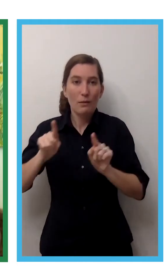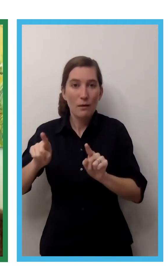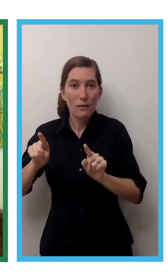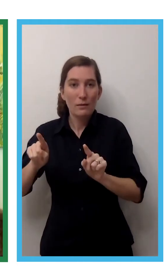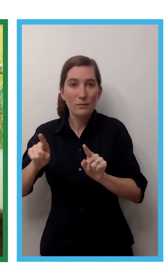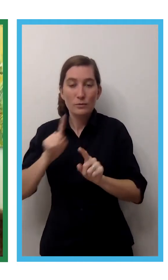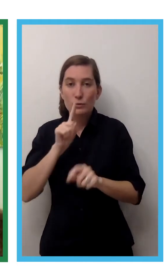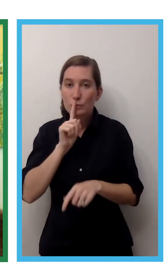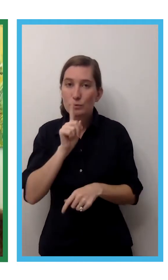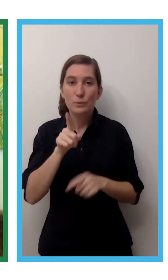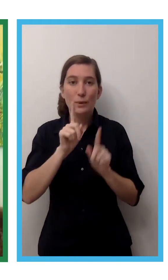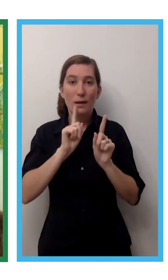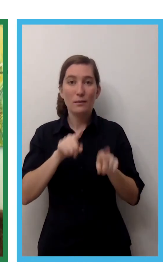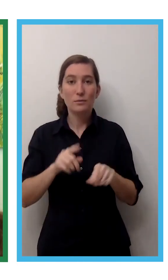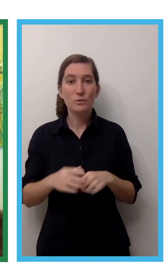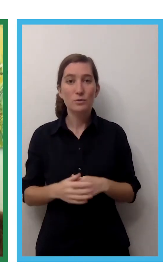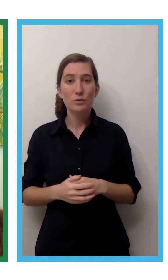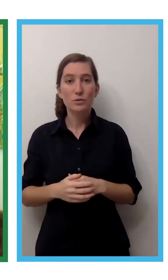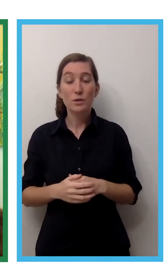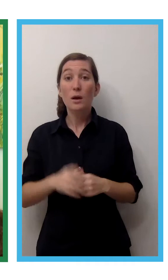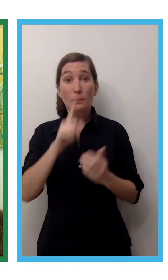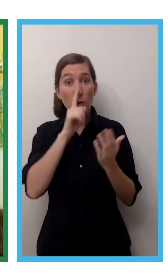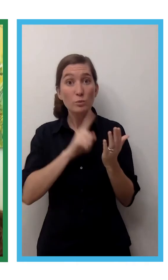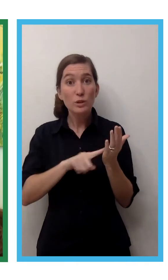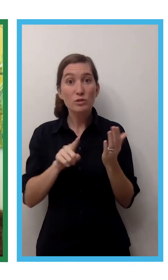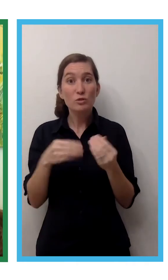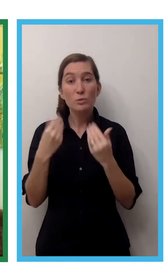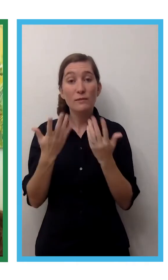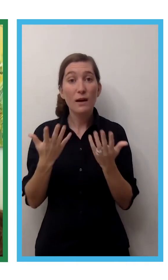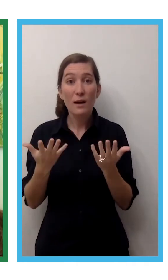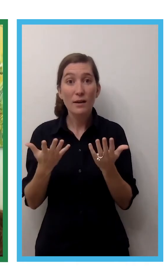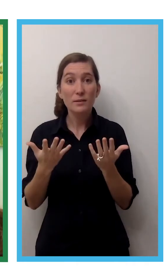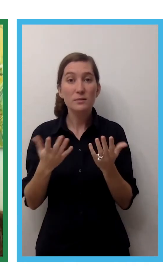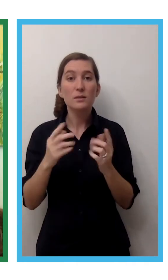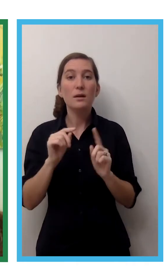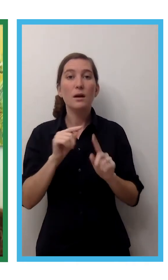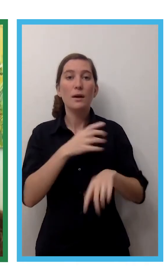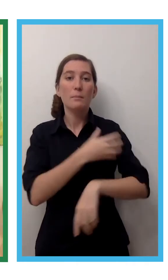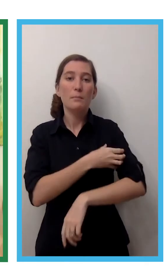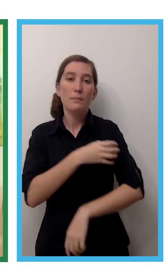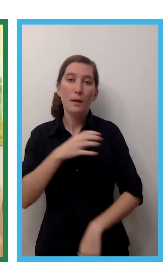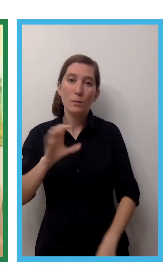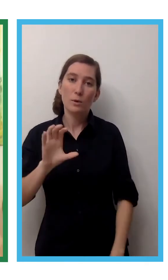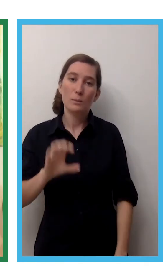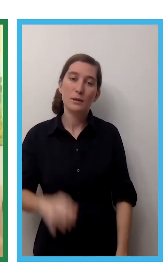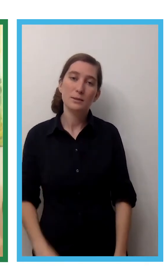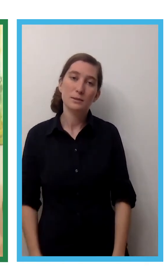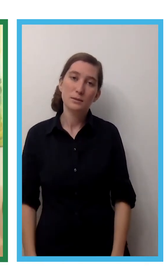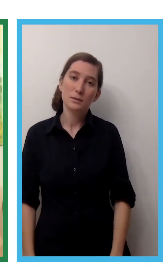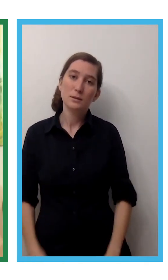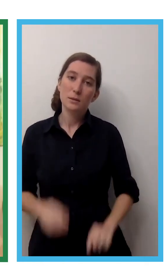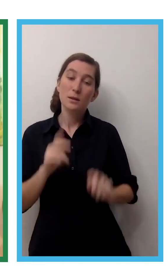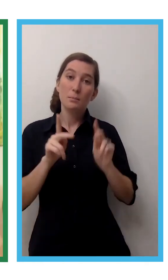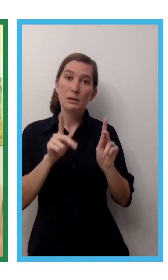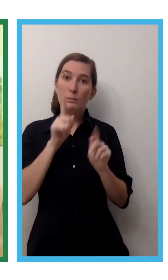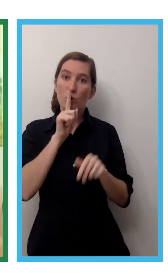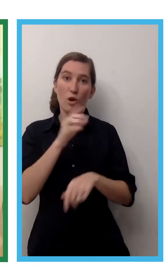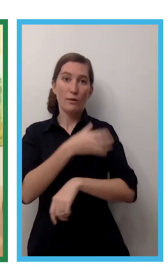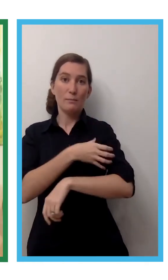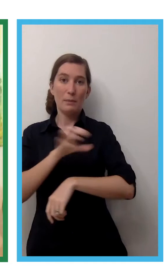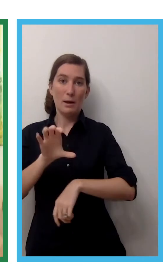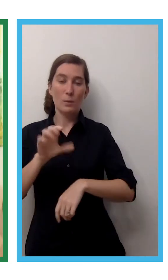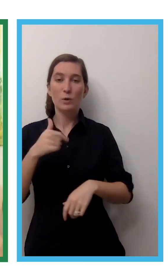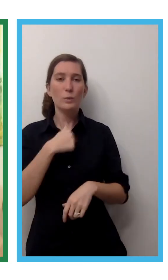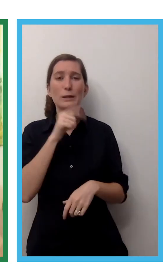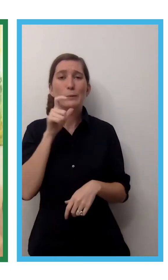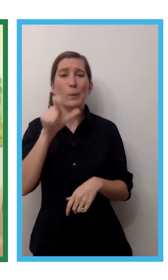empowerment. People are empowered because you don't have to speculate. You don't have to guess. You don't